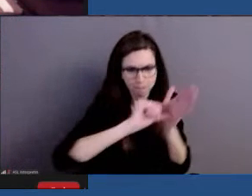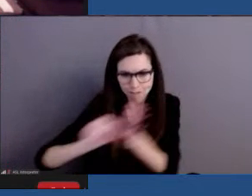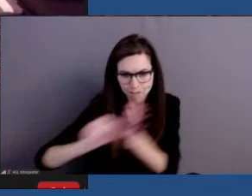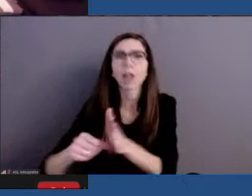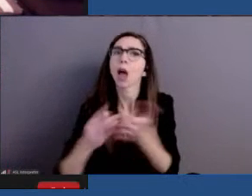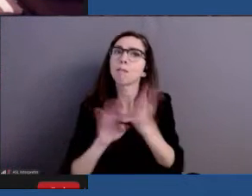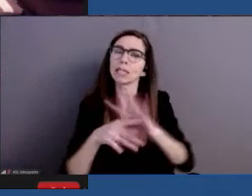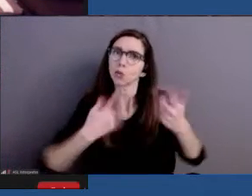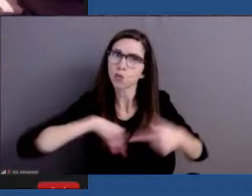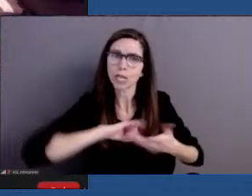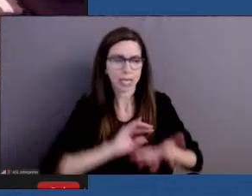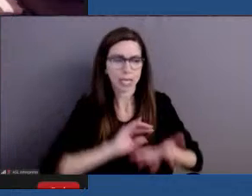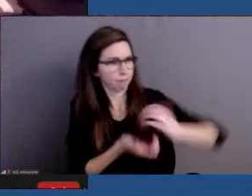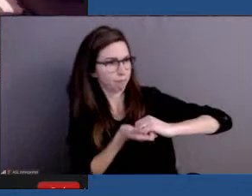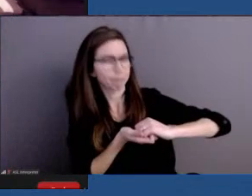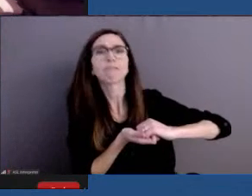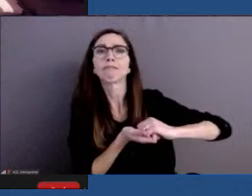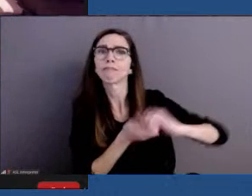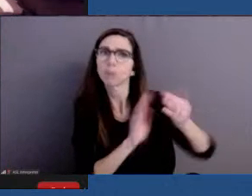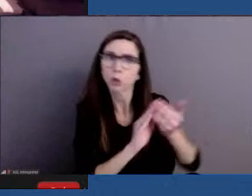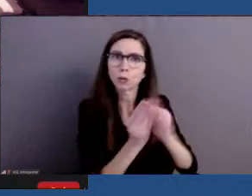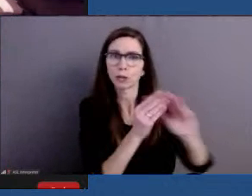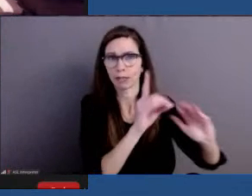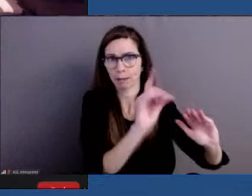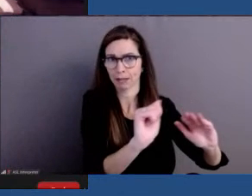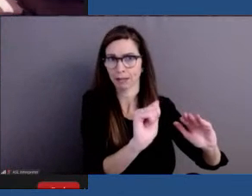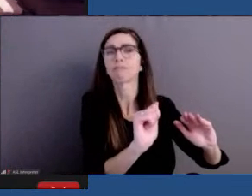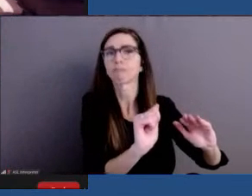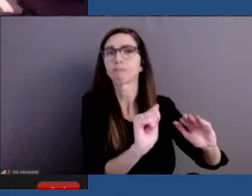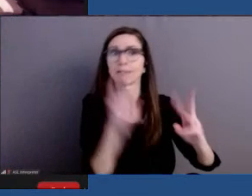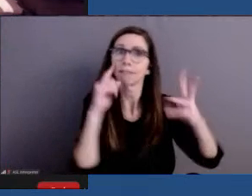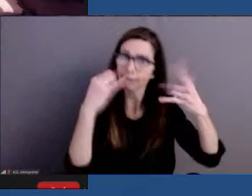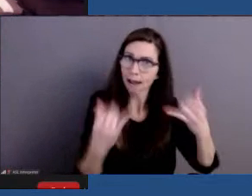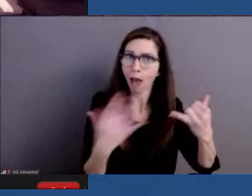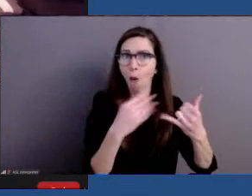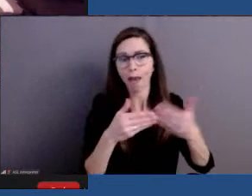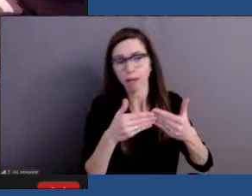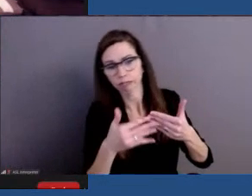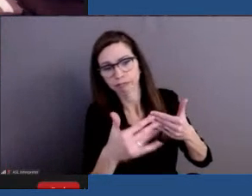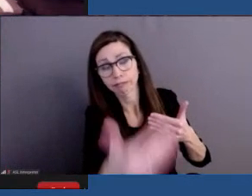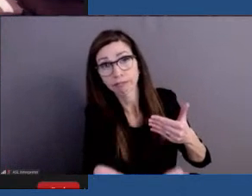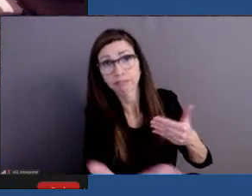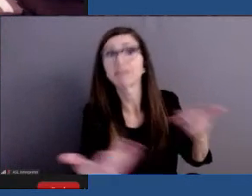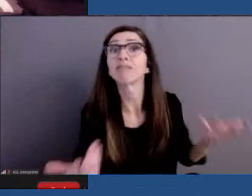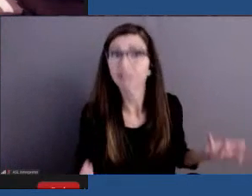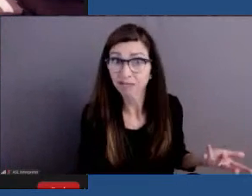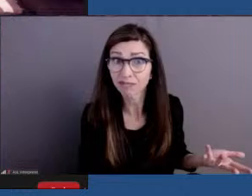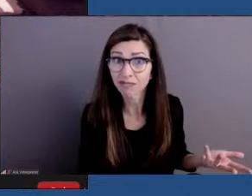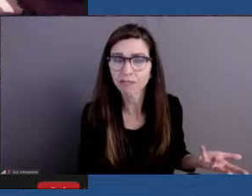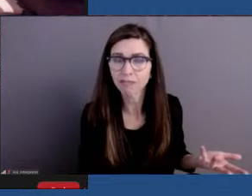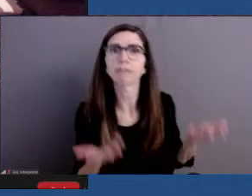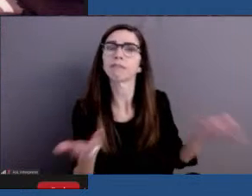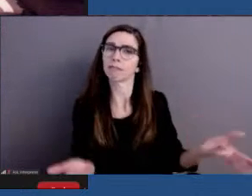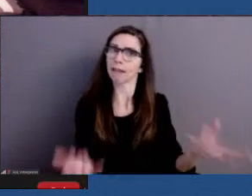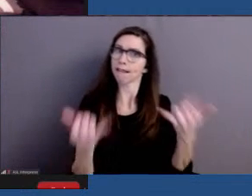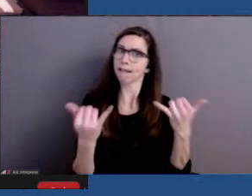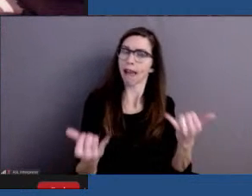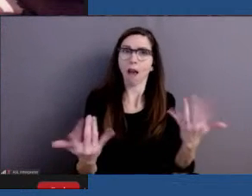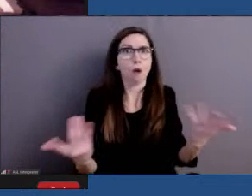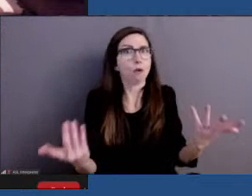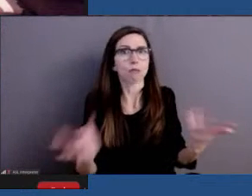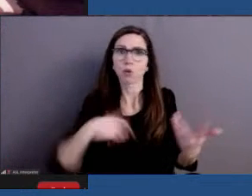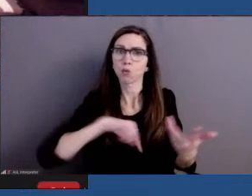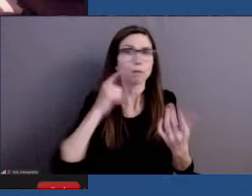is critical in the years to come. The work of this committee demonstrates that we have more inclusive outcomes when